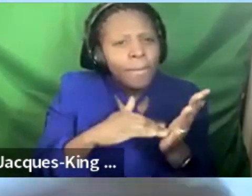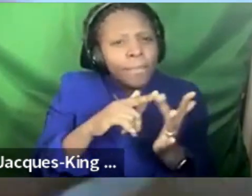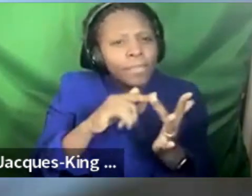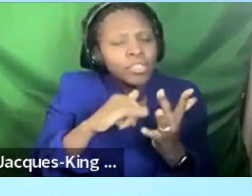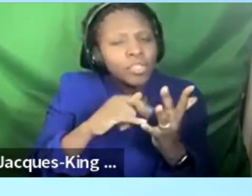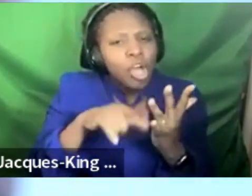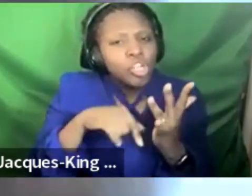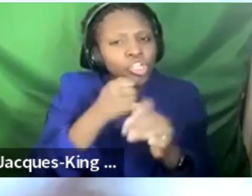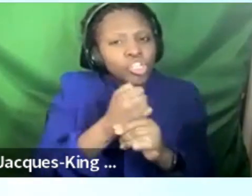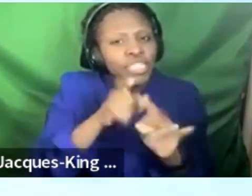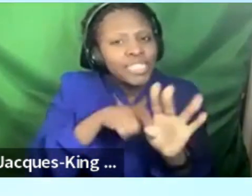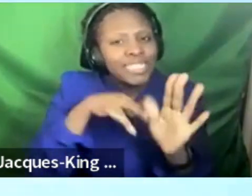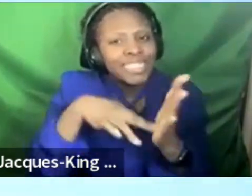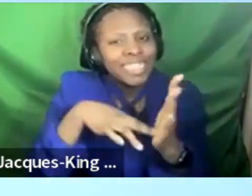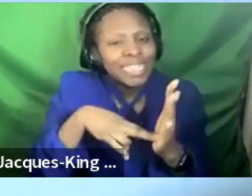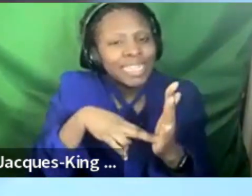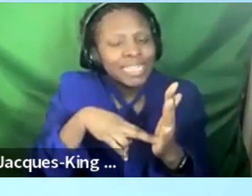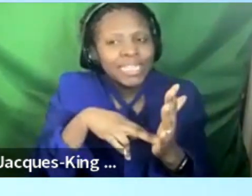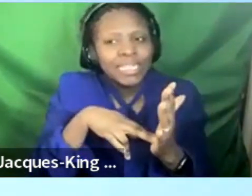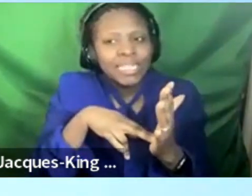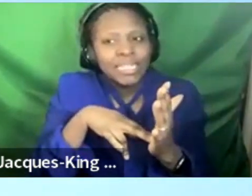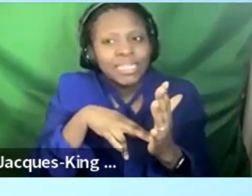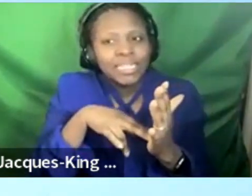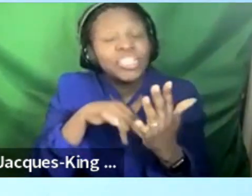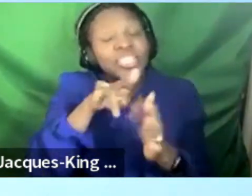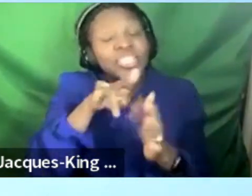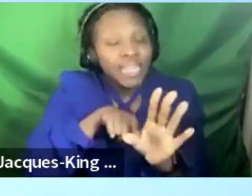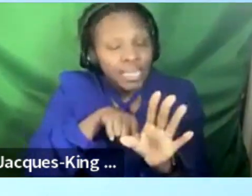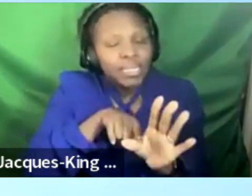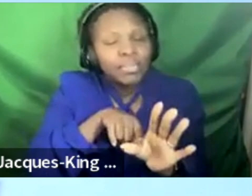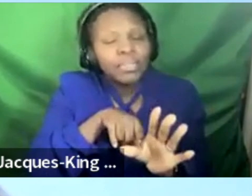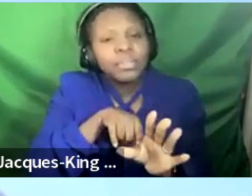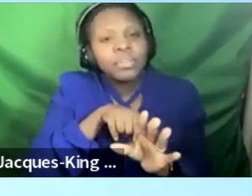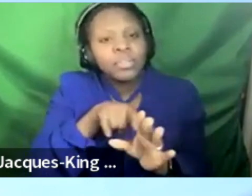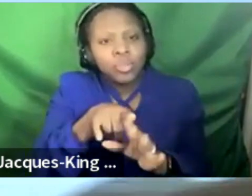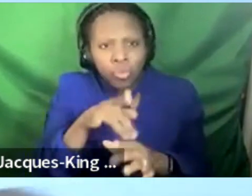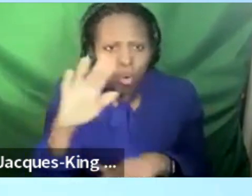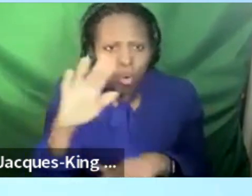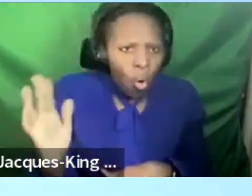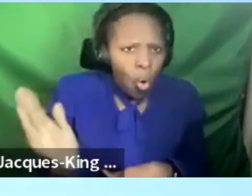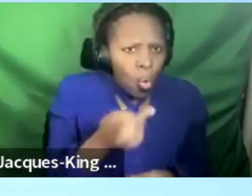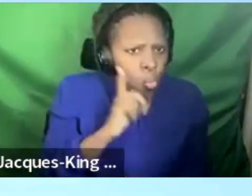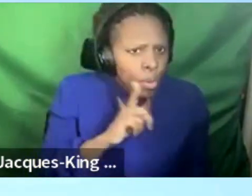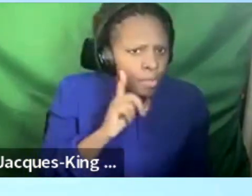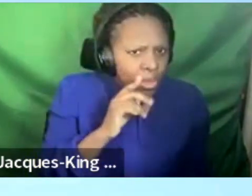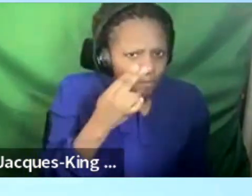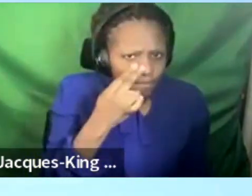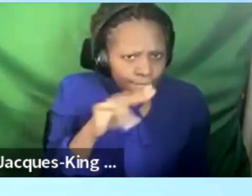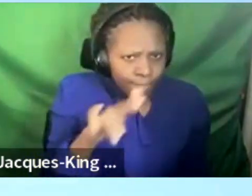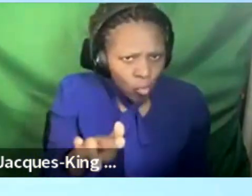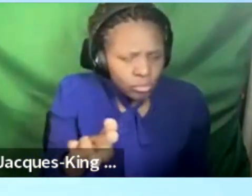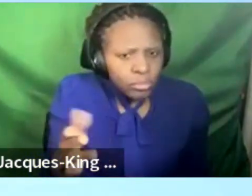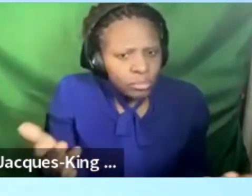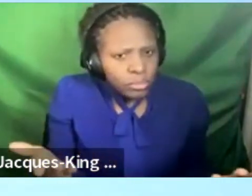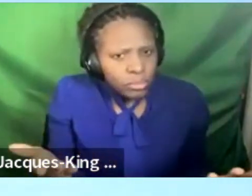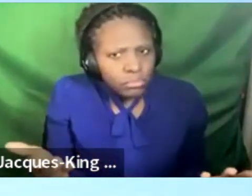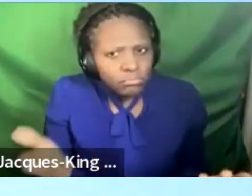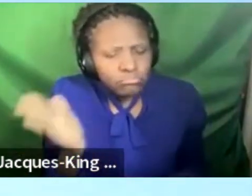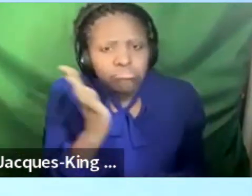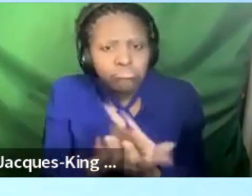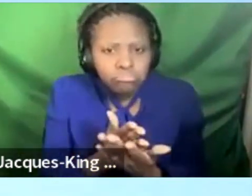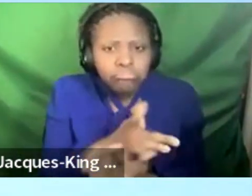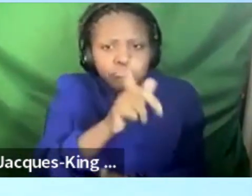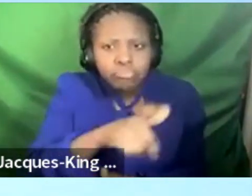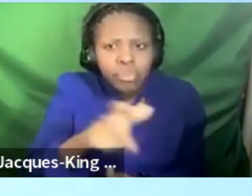So false women's fashion doesn't have to be women's behavior or women's thing. It can be fast fashion or